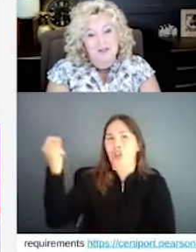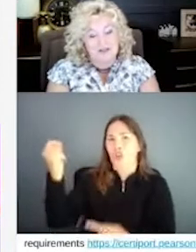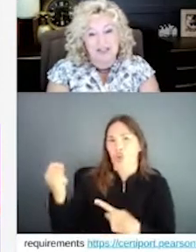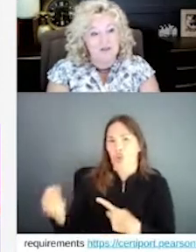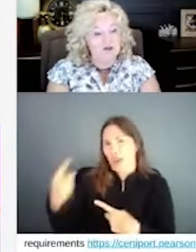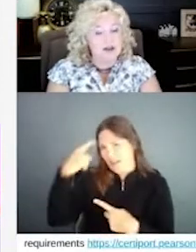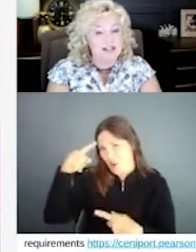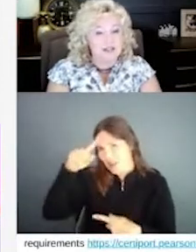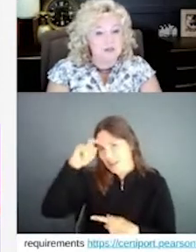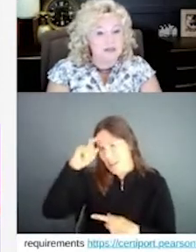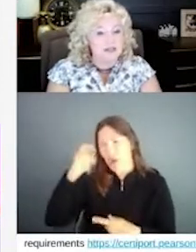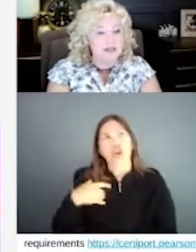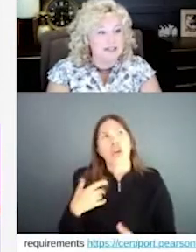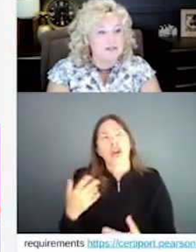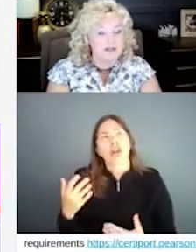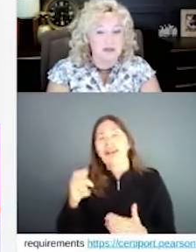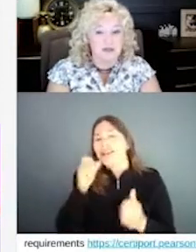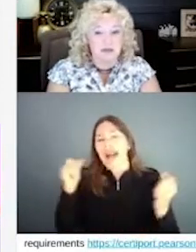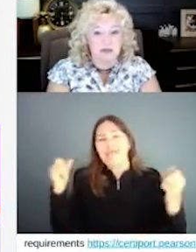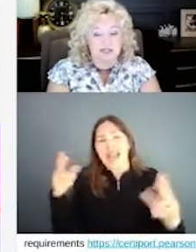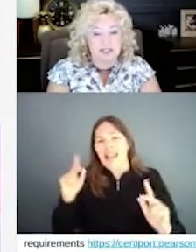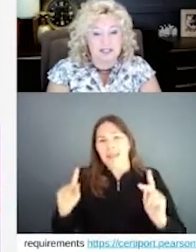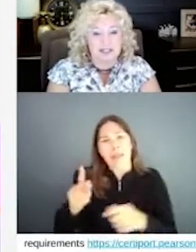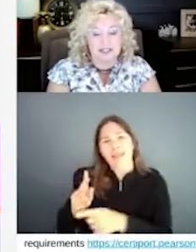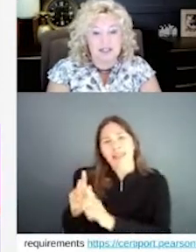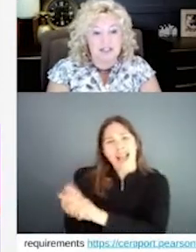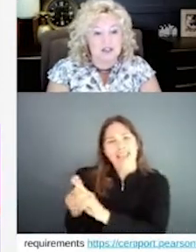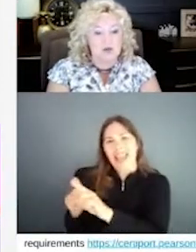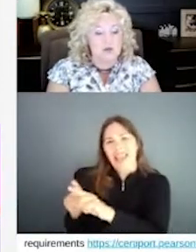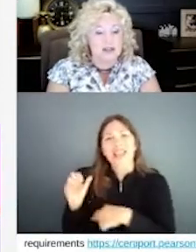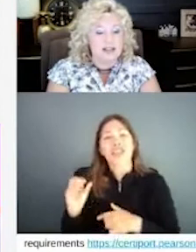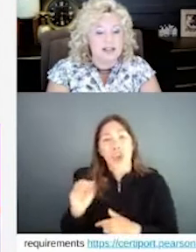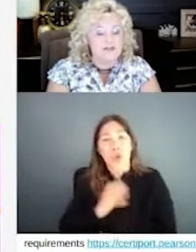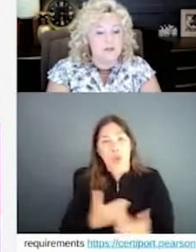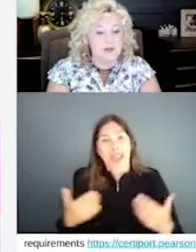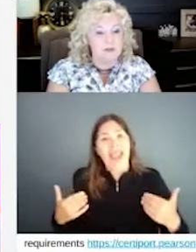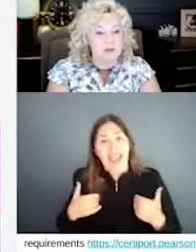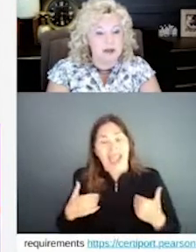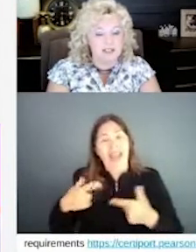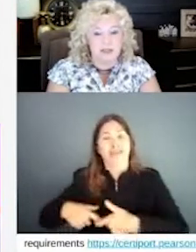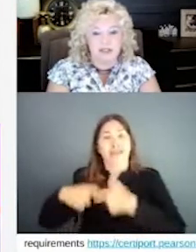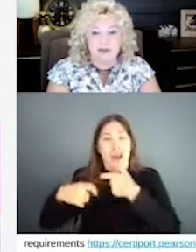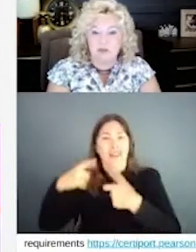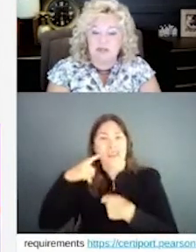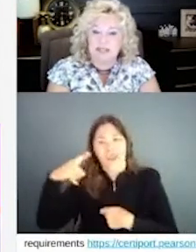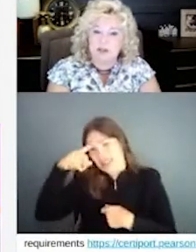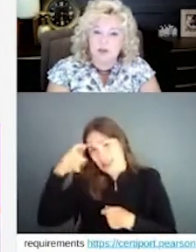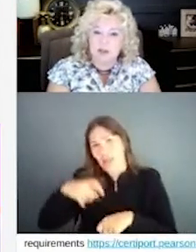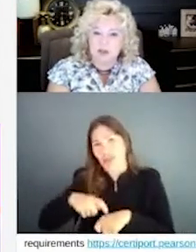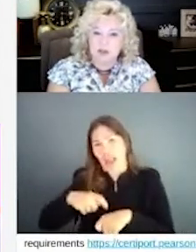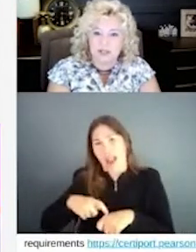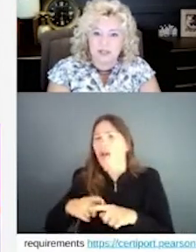the summer, there hasn't been very many people attending, so we have put them on pause for the summer. But Tanner, when do